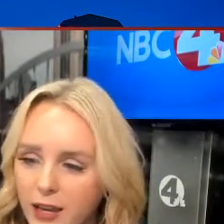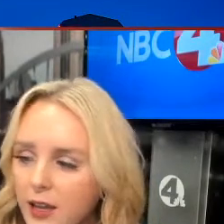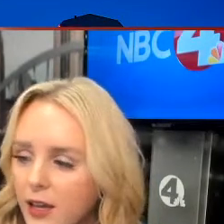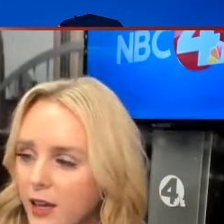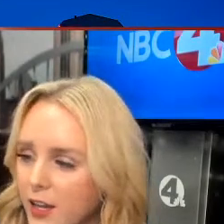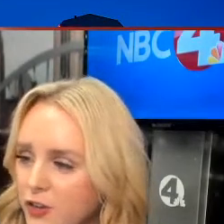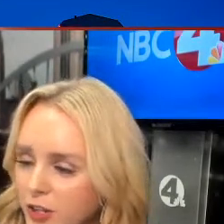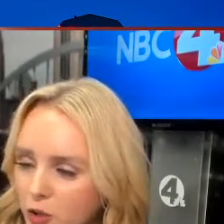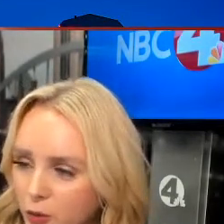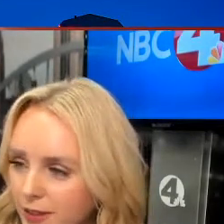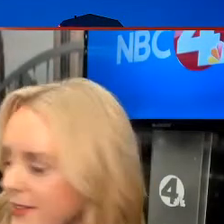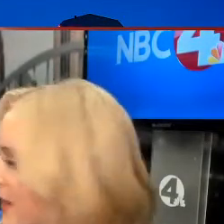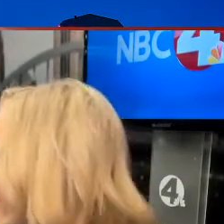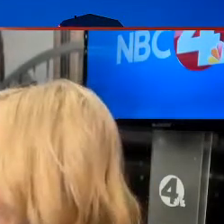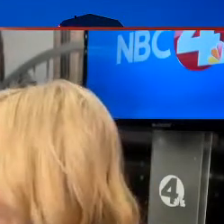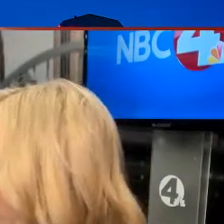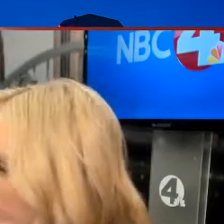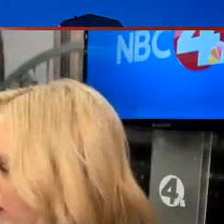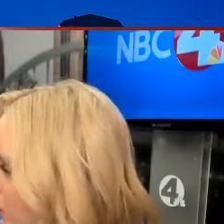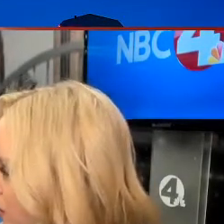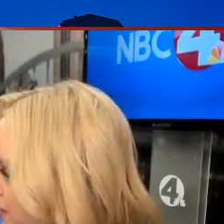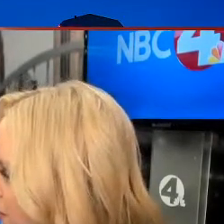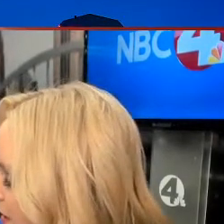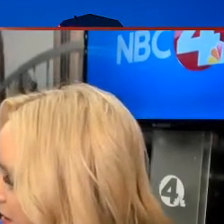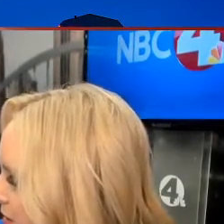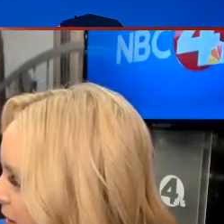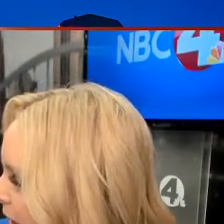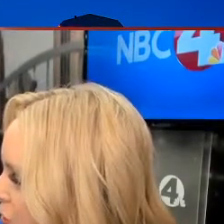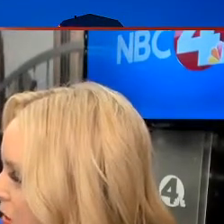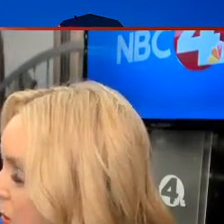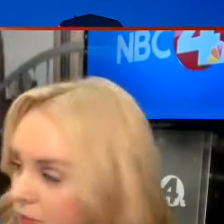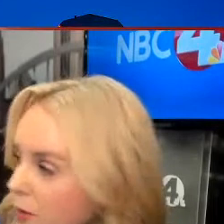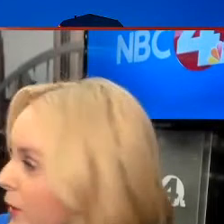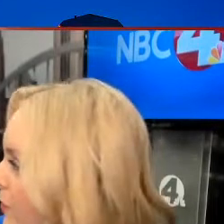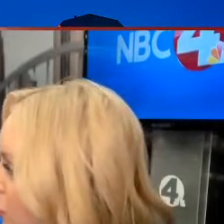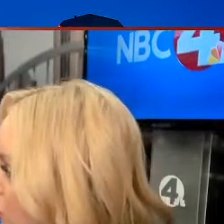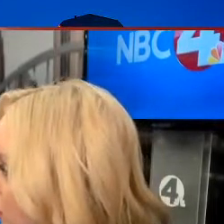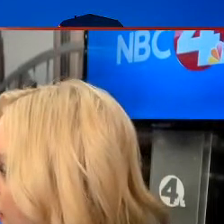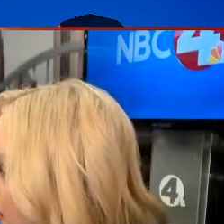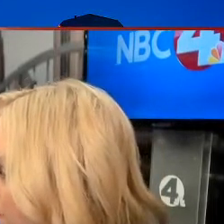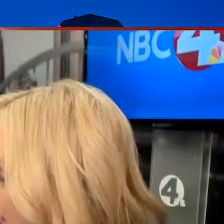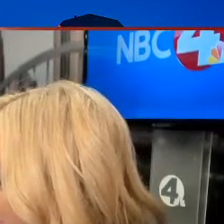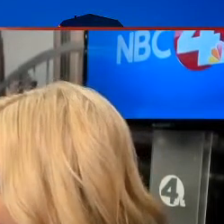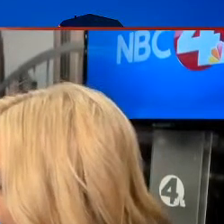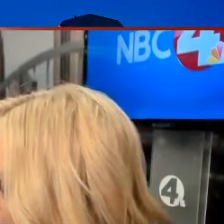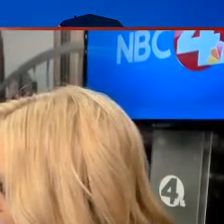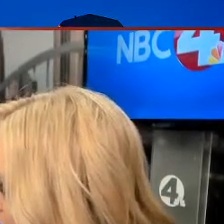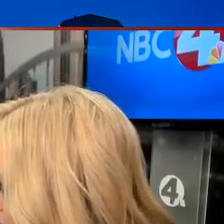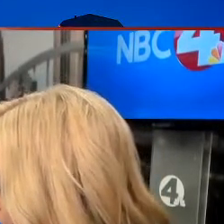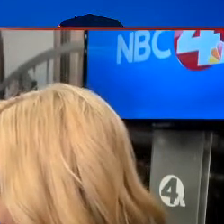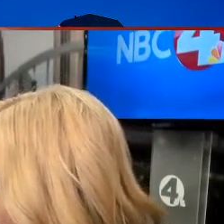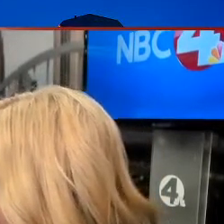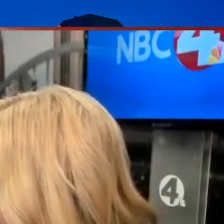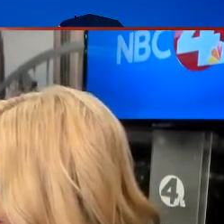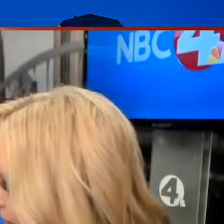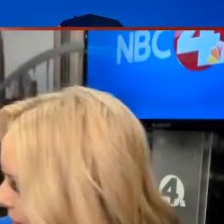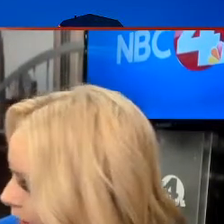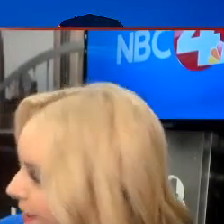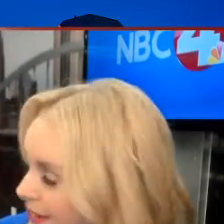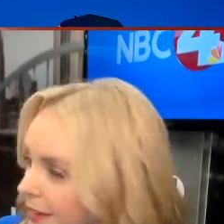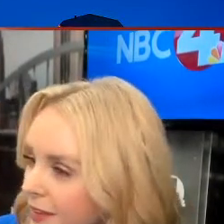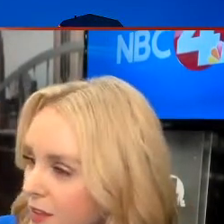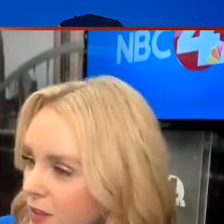going on. Adrian, you were listening and live tweeting. What are some things that stuck out to you? Obviously, we have a new health director coming on.